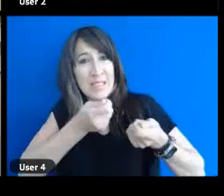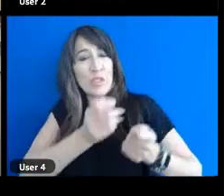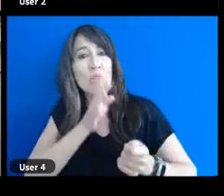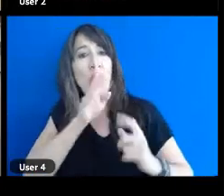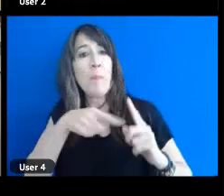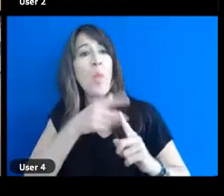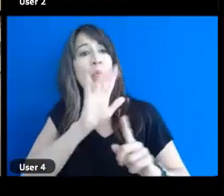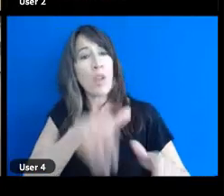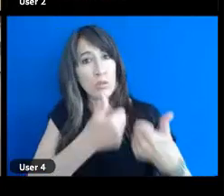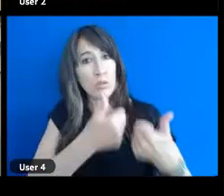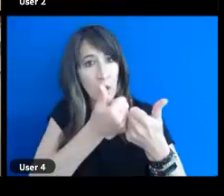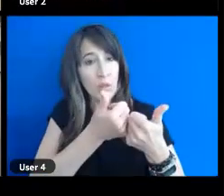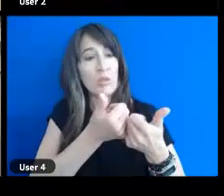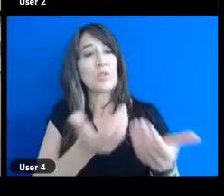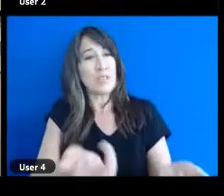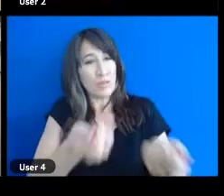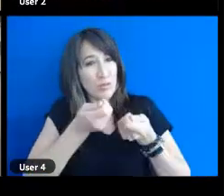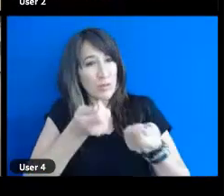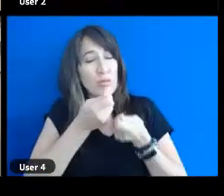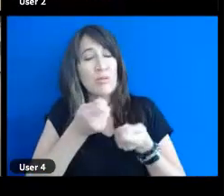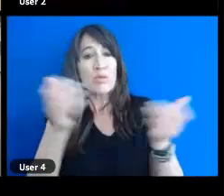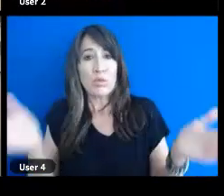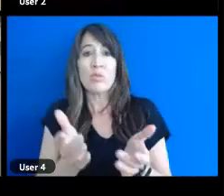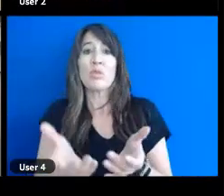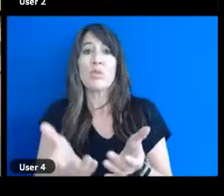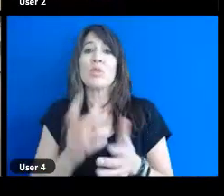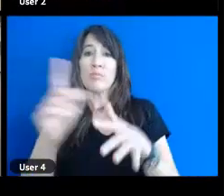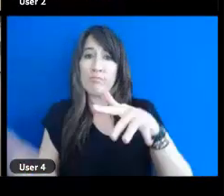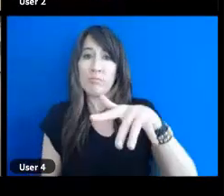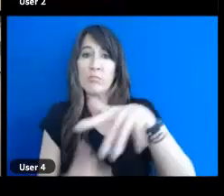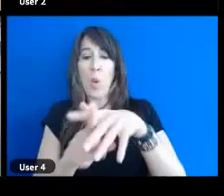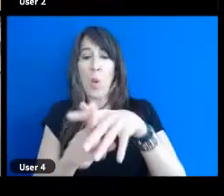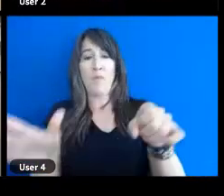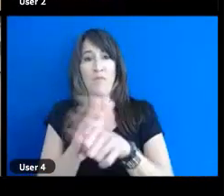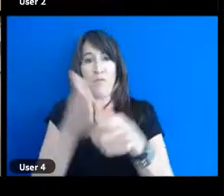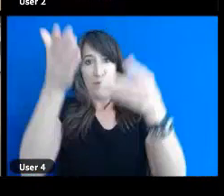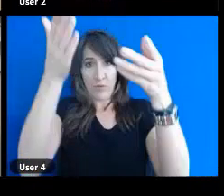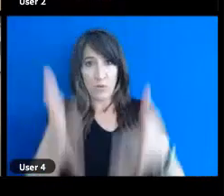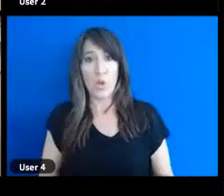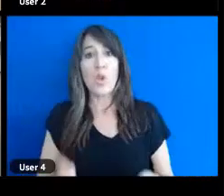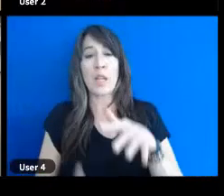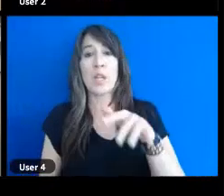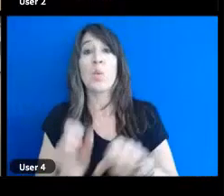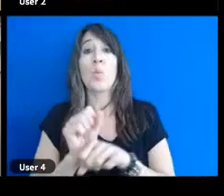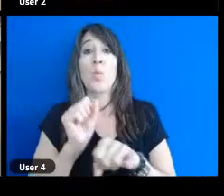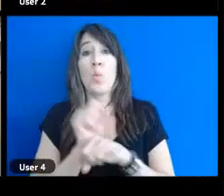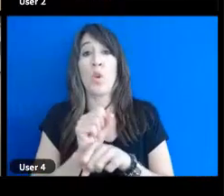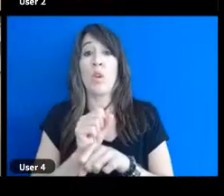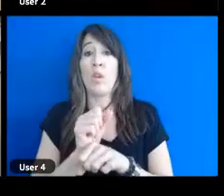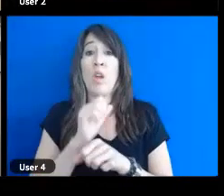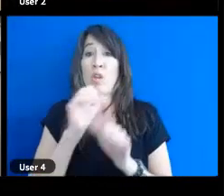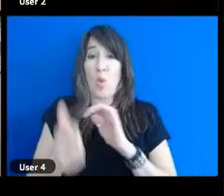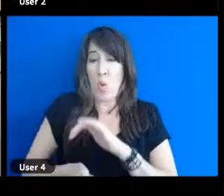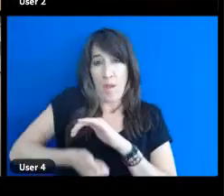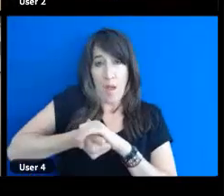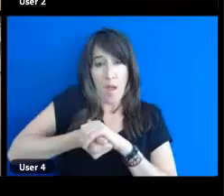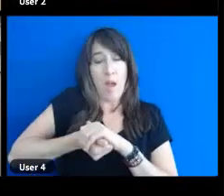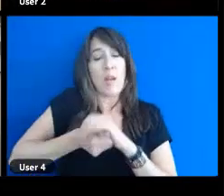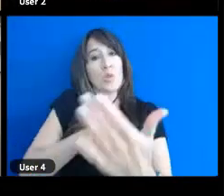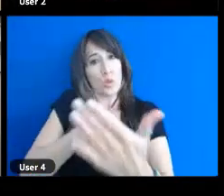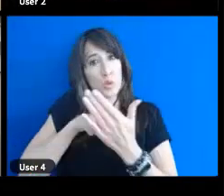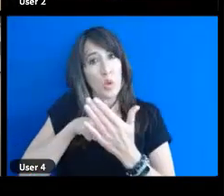those challenges might be, and encouraging them to bring their whole selves to work are really all practices of inclusive employers. So employers